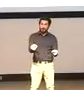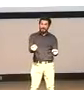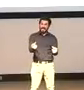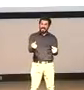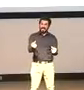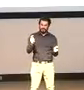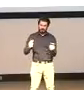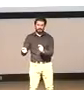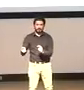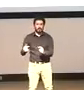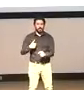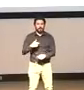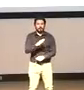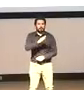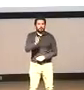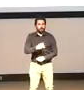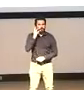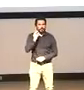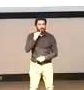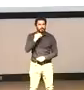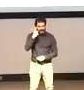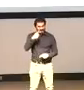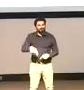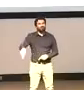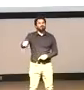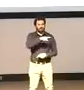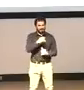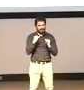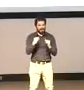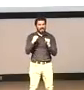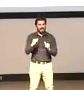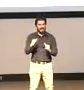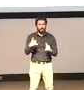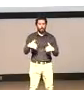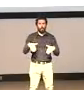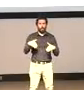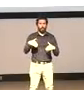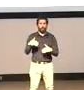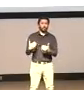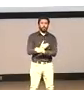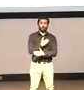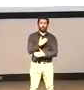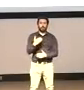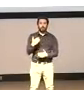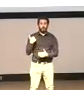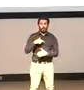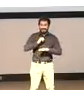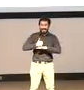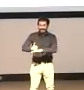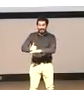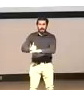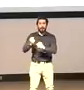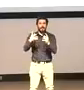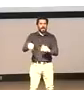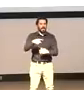me, and I think for most of us. The changes we've instituted and implemented have raised many questions, and I